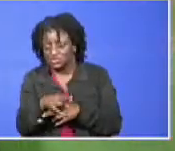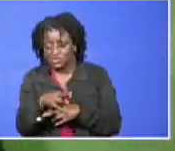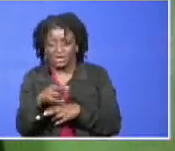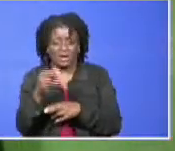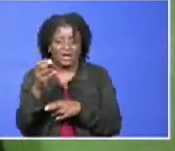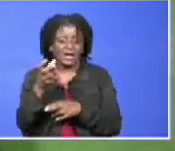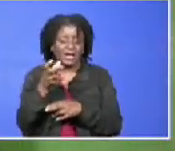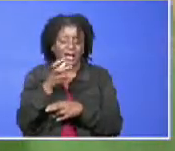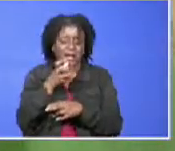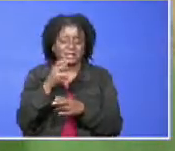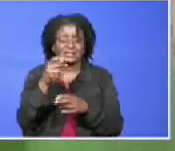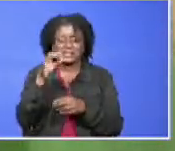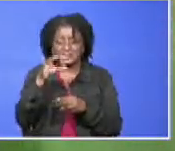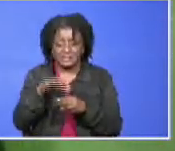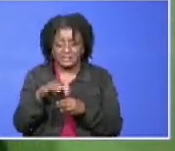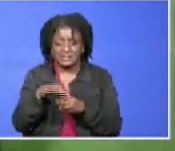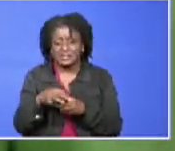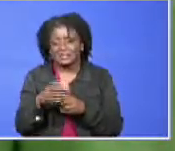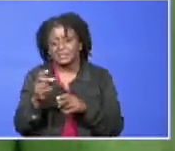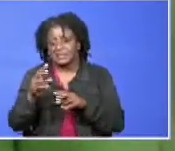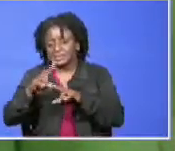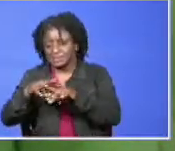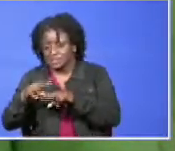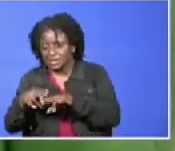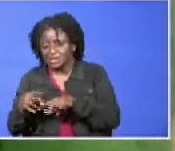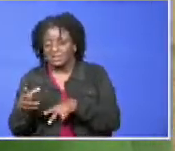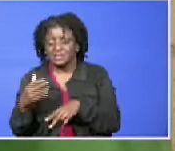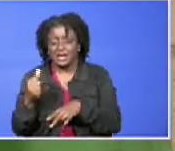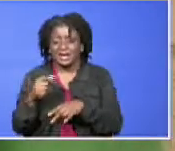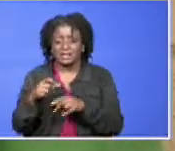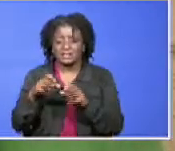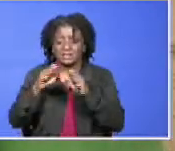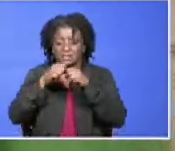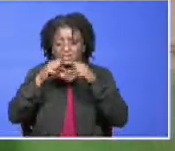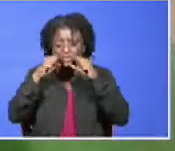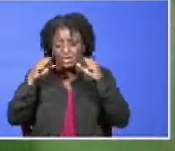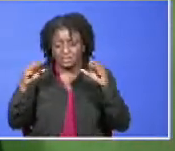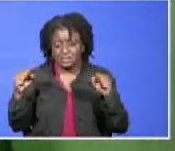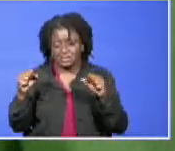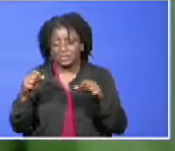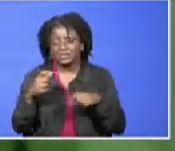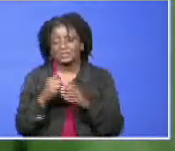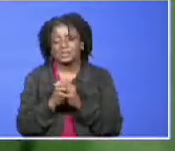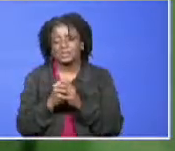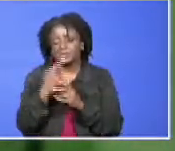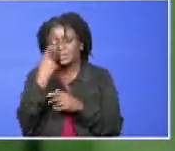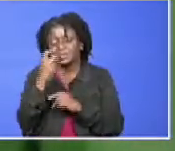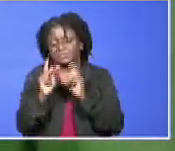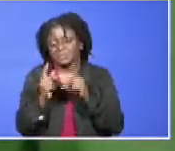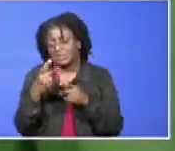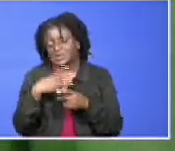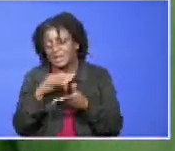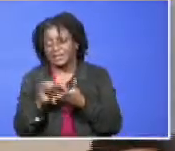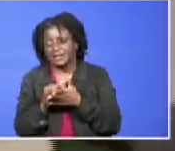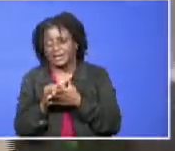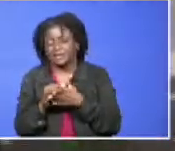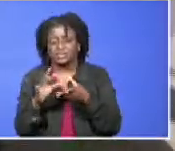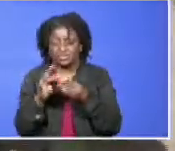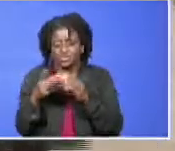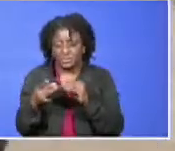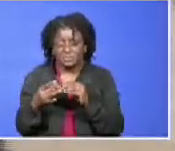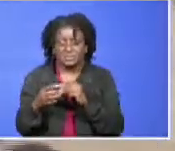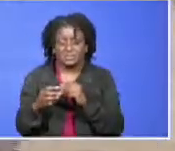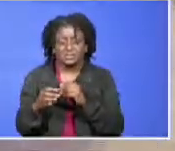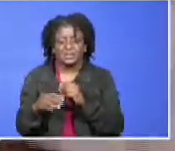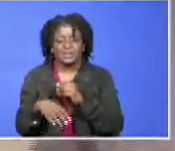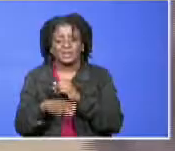so on. We decided to sell salty and pickled sausages because certain people like those kind of stuff. We sell biscuits and chips. And in case